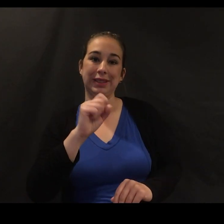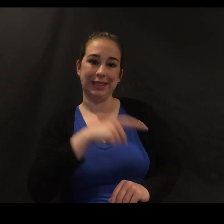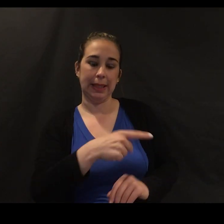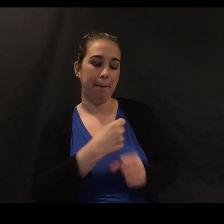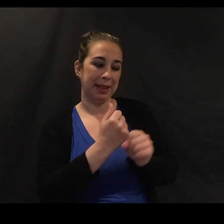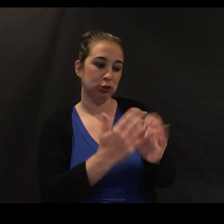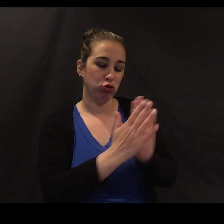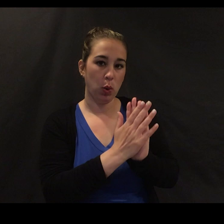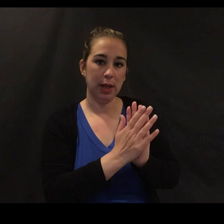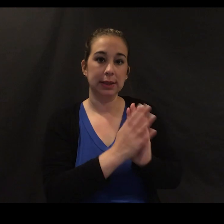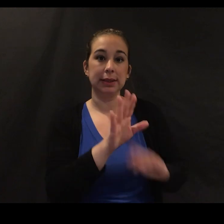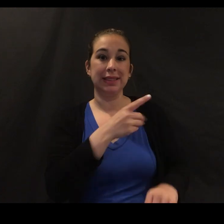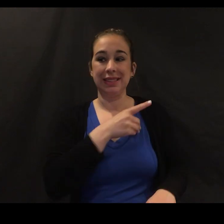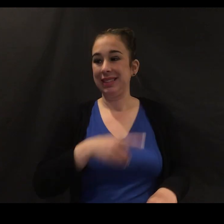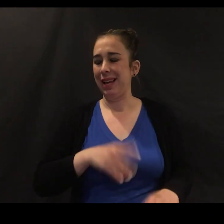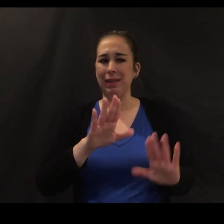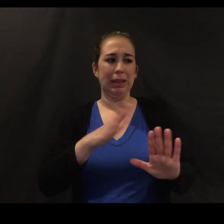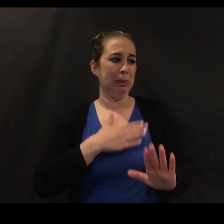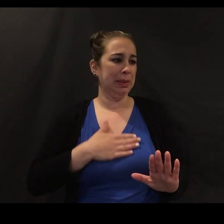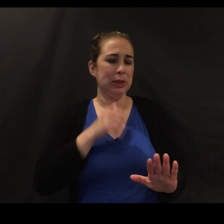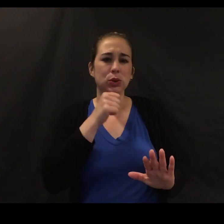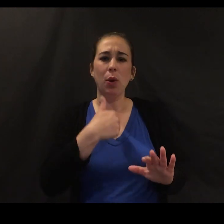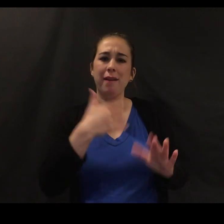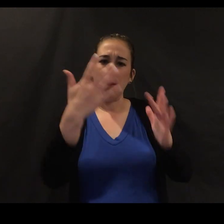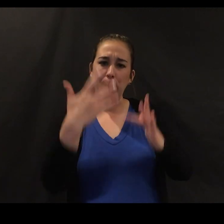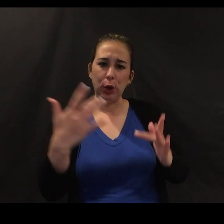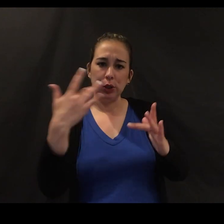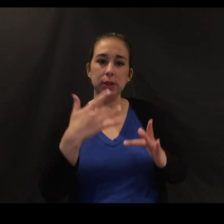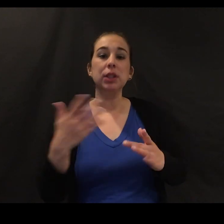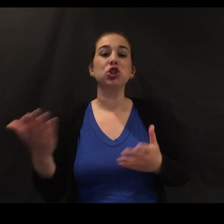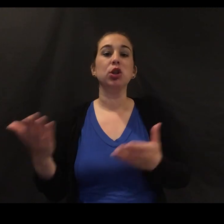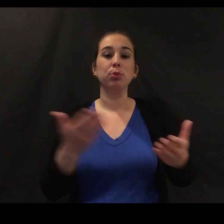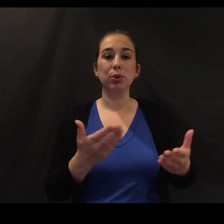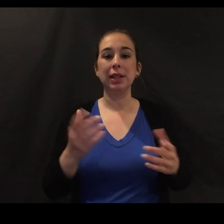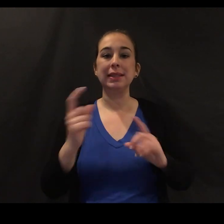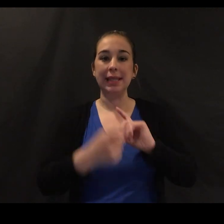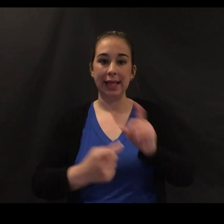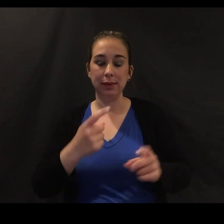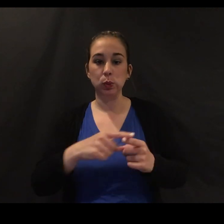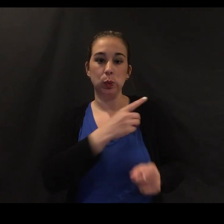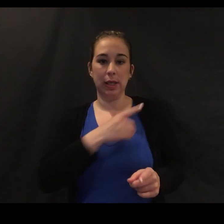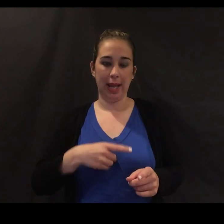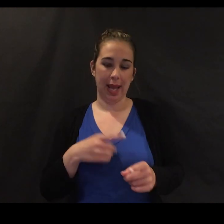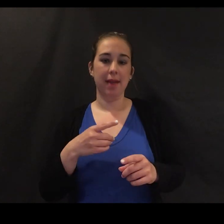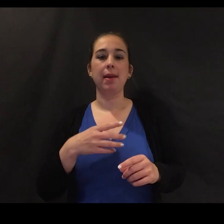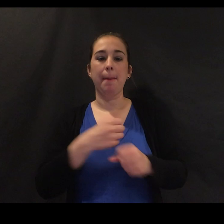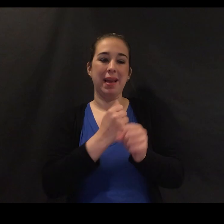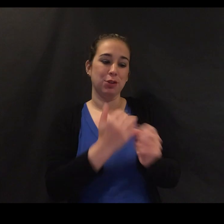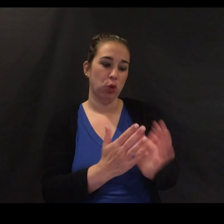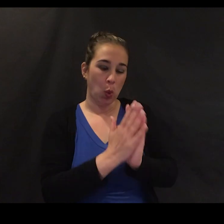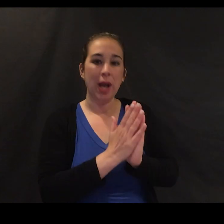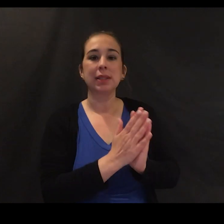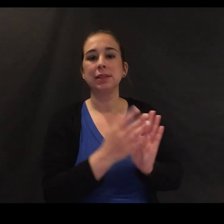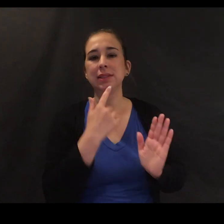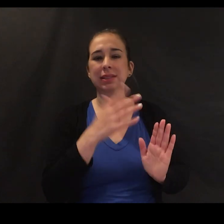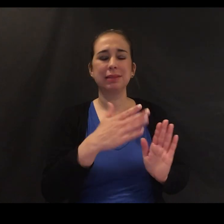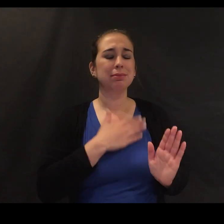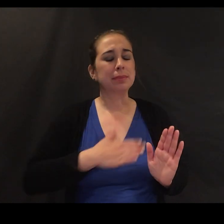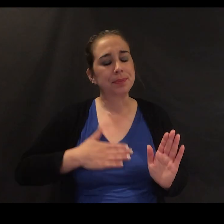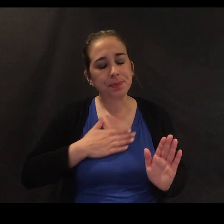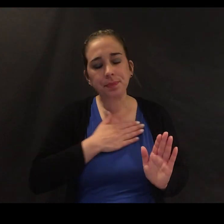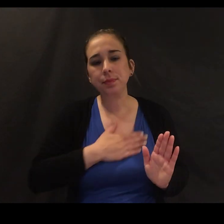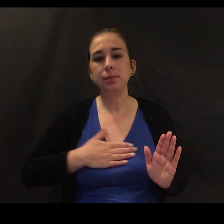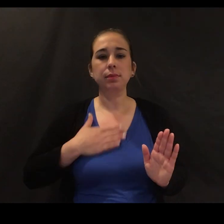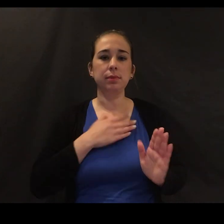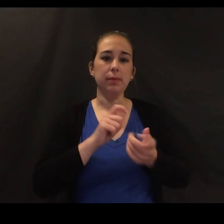do this? Would you have mercy? And she brings gifts to David and makes an entreaty of David to say, would you change